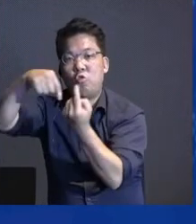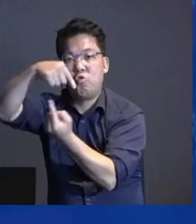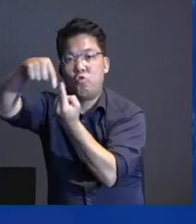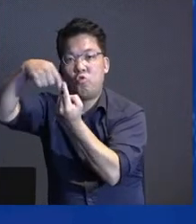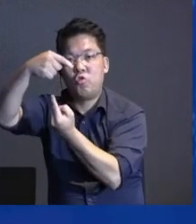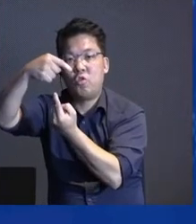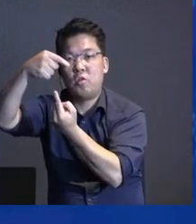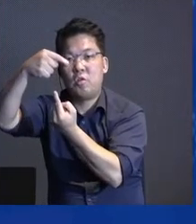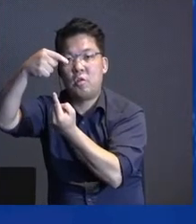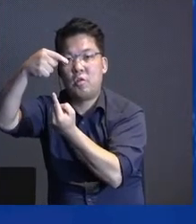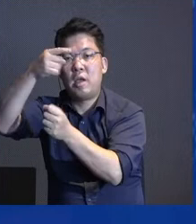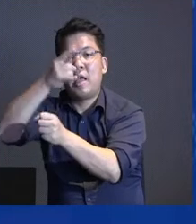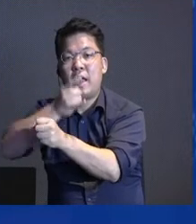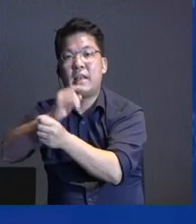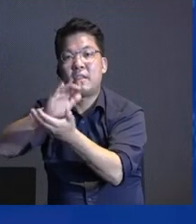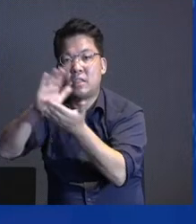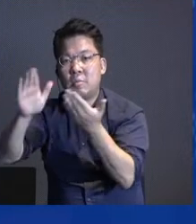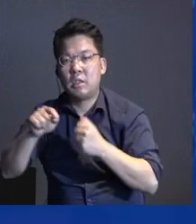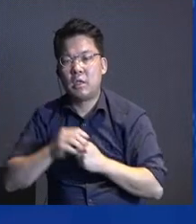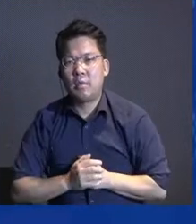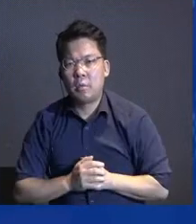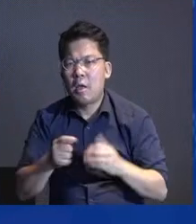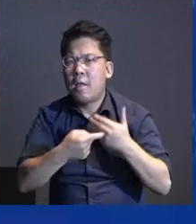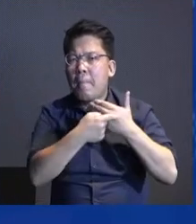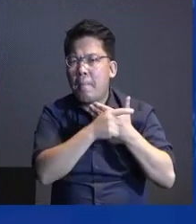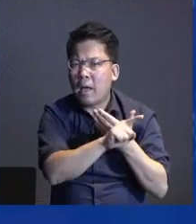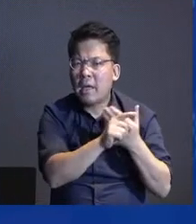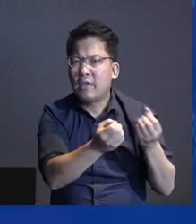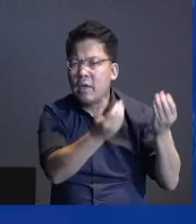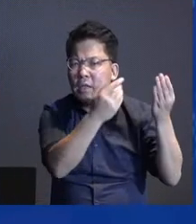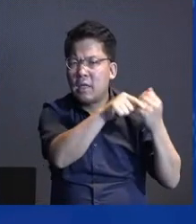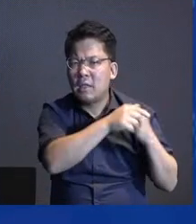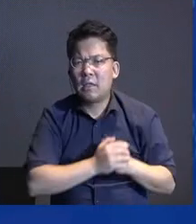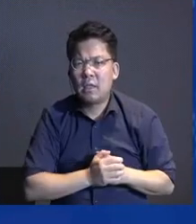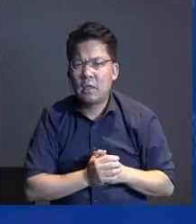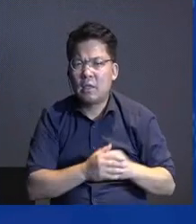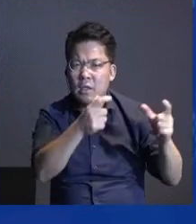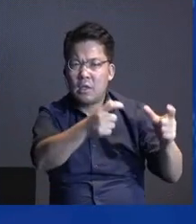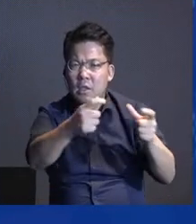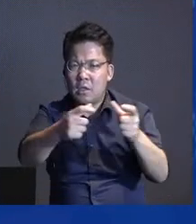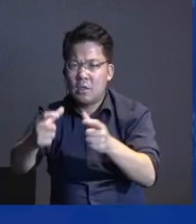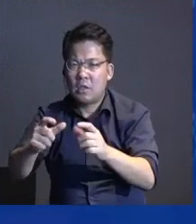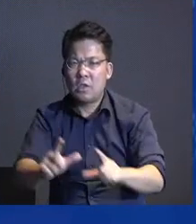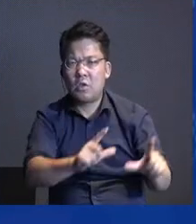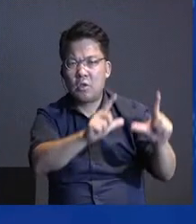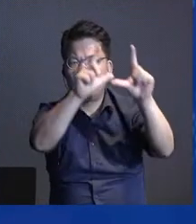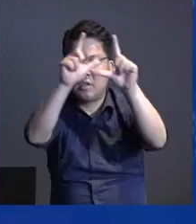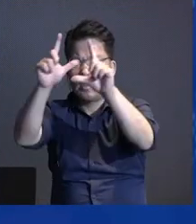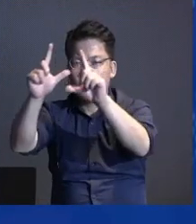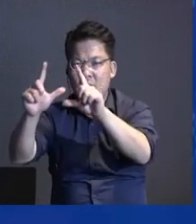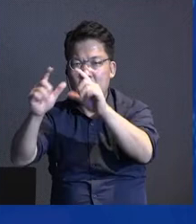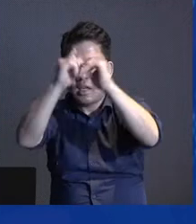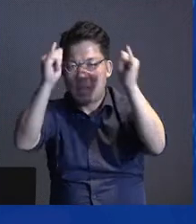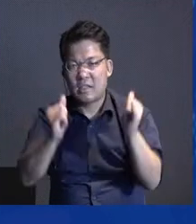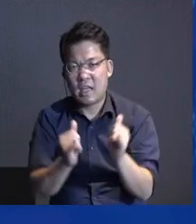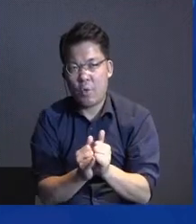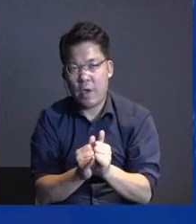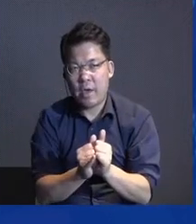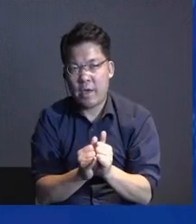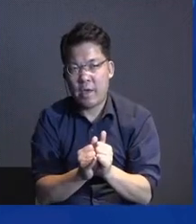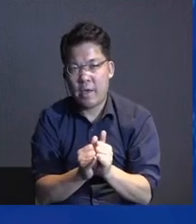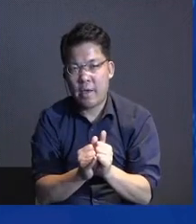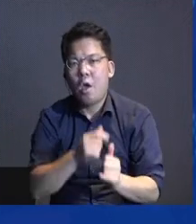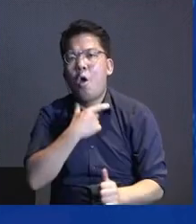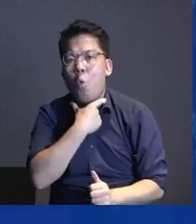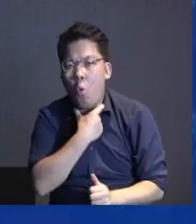neighborhoods in Ljubljana. And it was very nice because the event was open, as you can see here. It was really on the